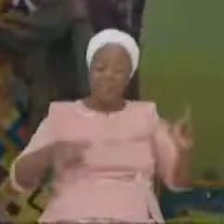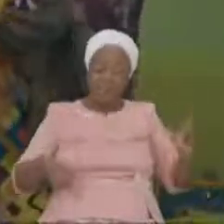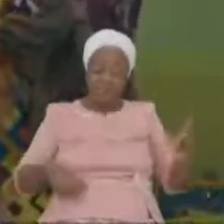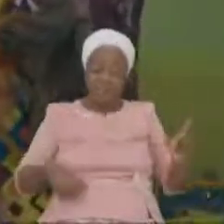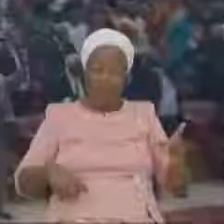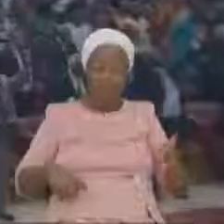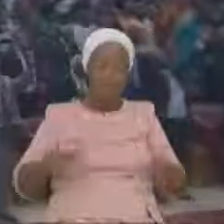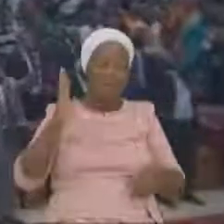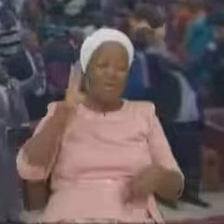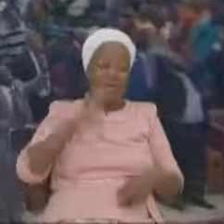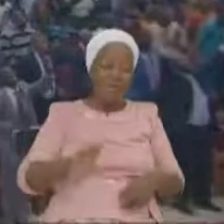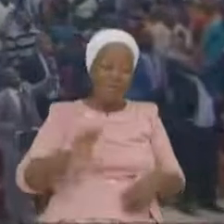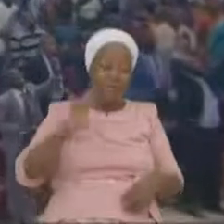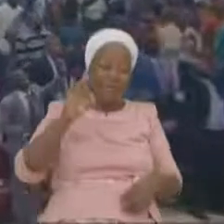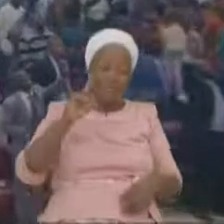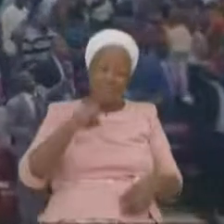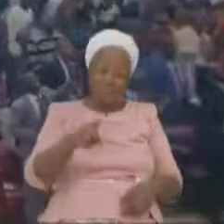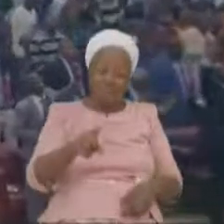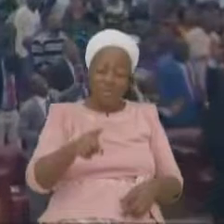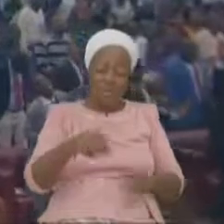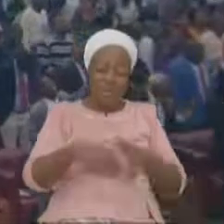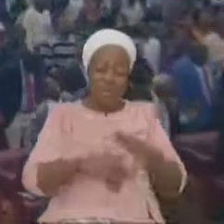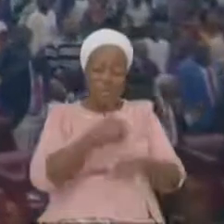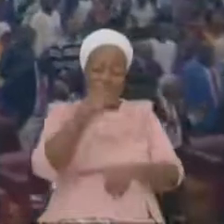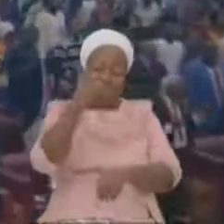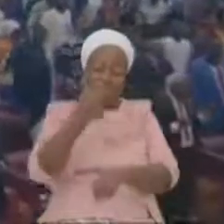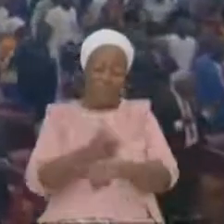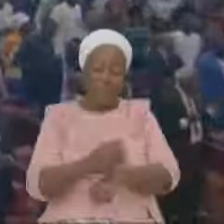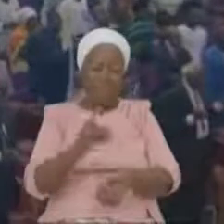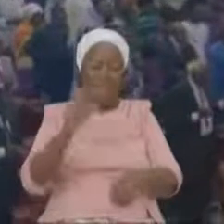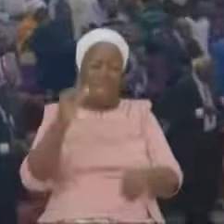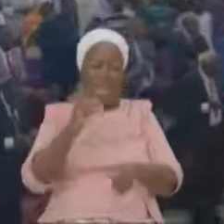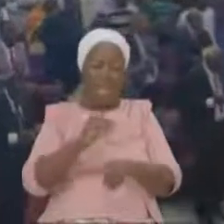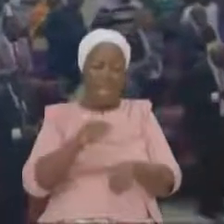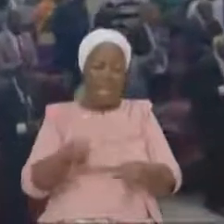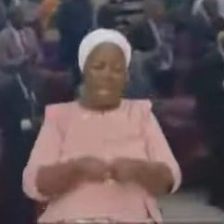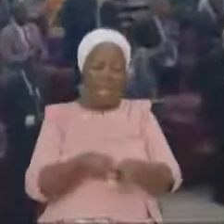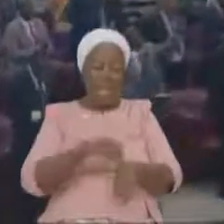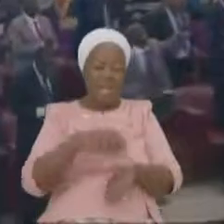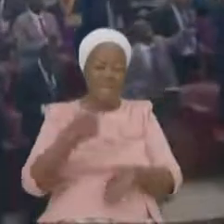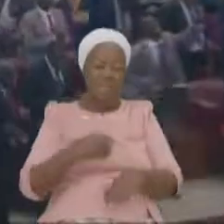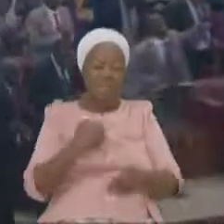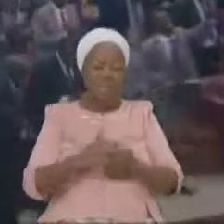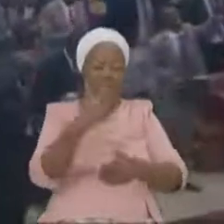will find you established at the next level.